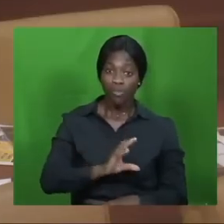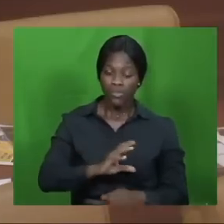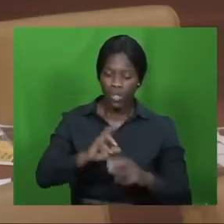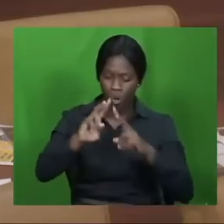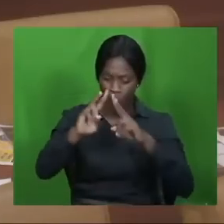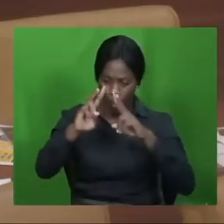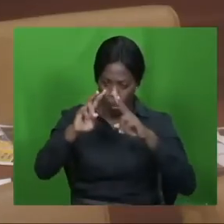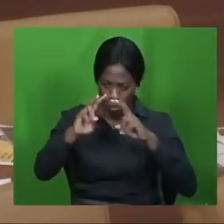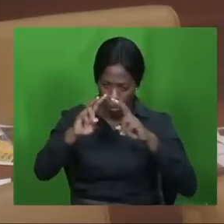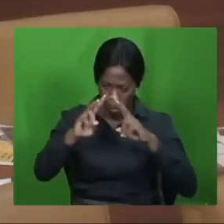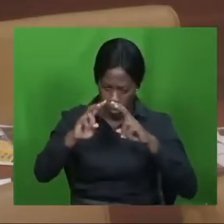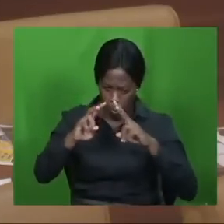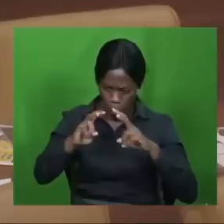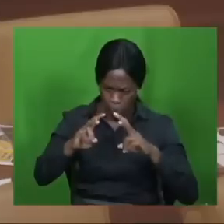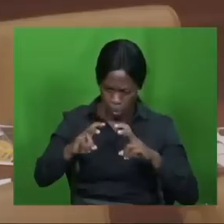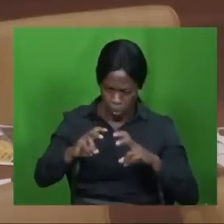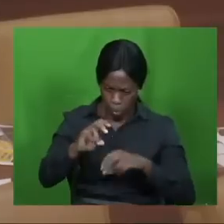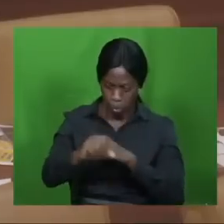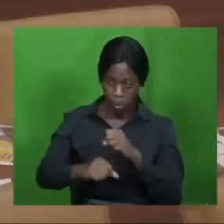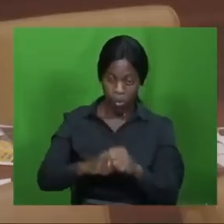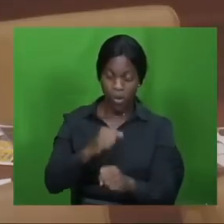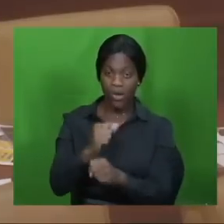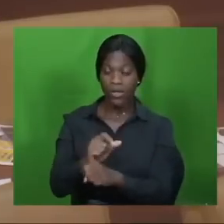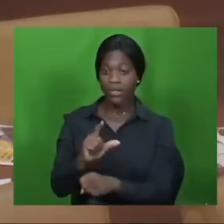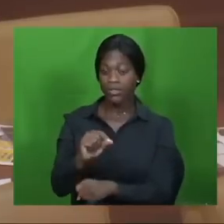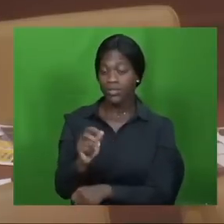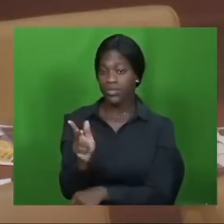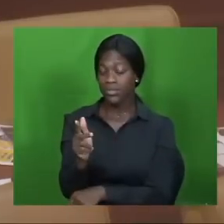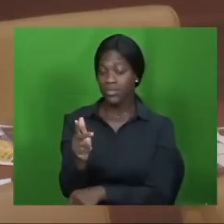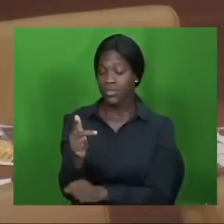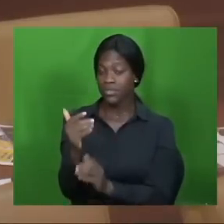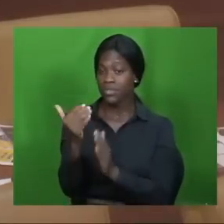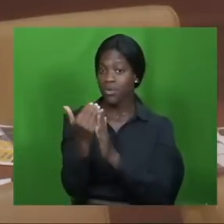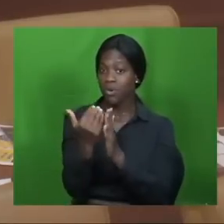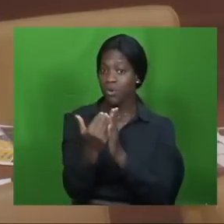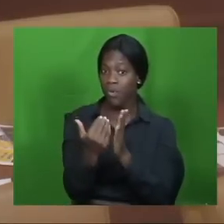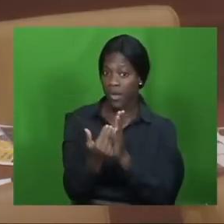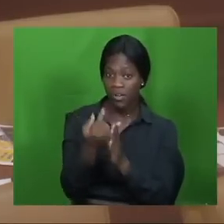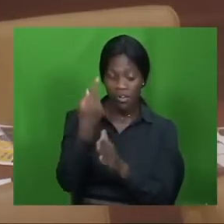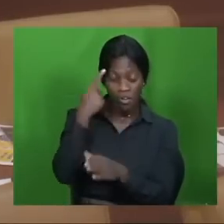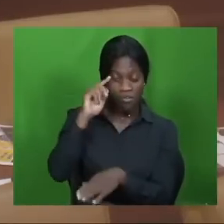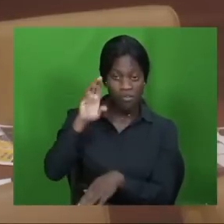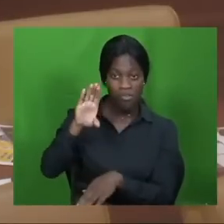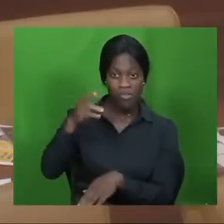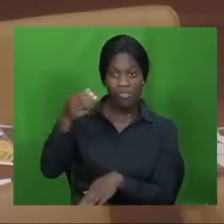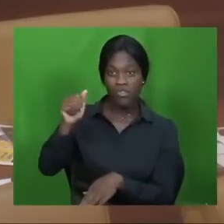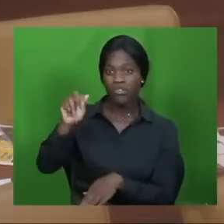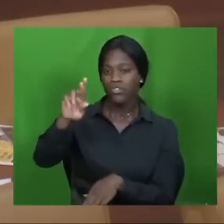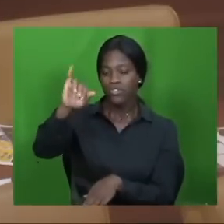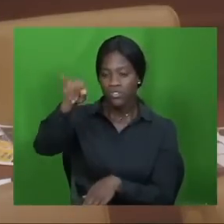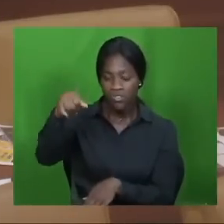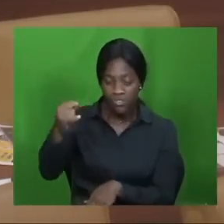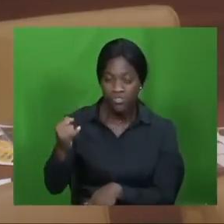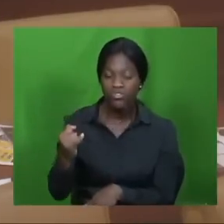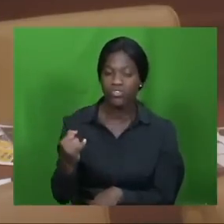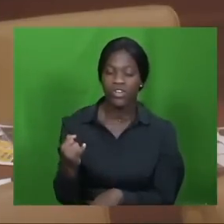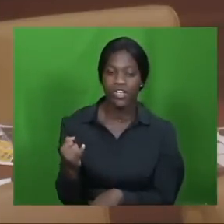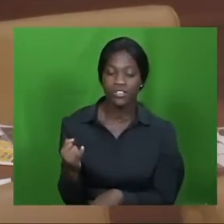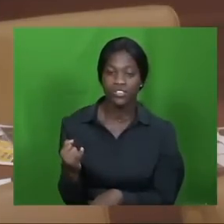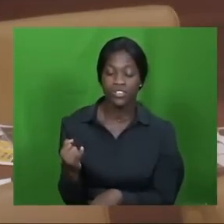the 2023 annual estimates of the Commission on Human Rights and Administrative